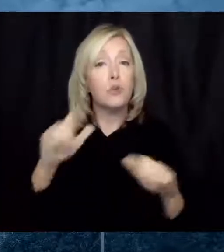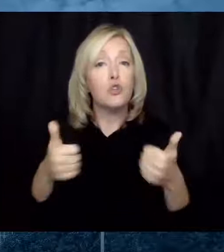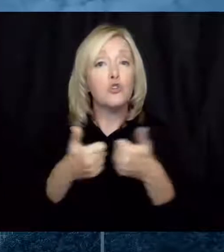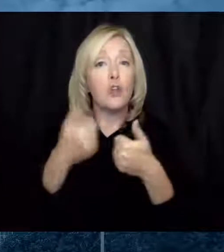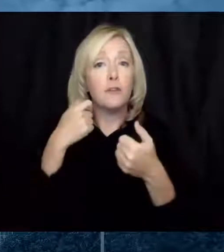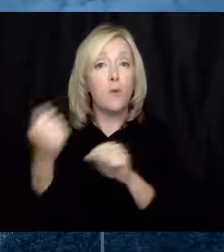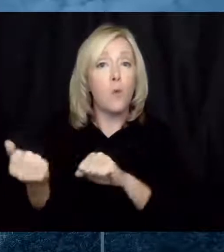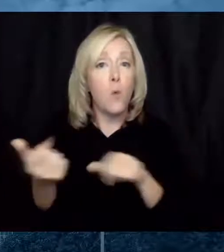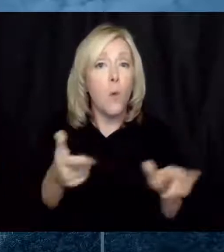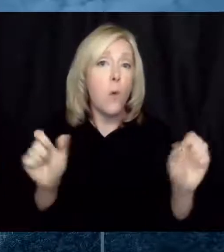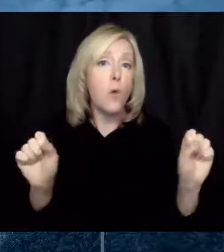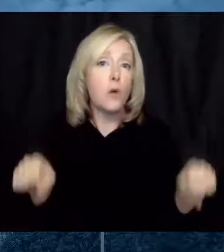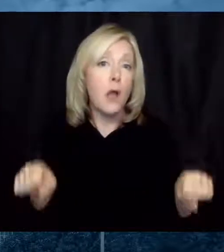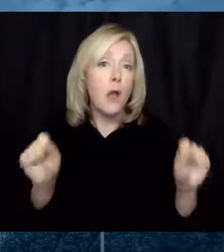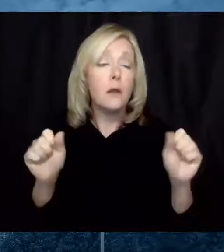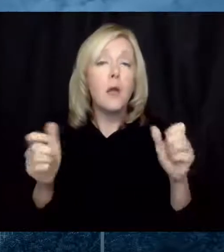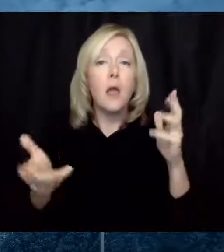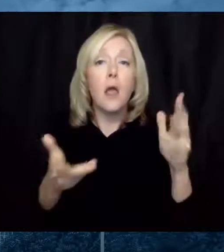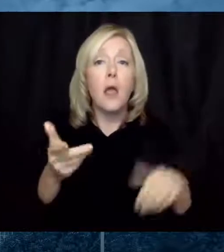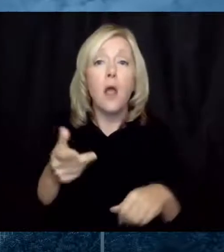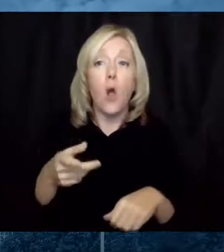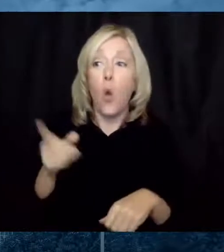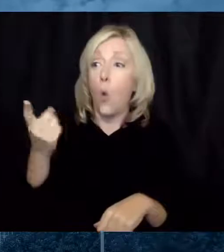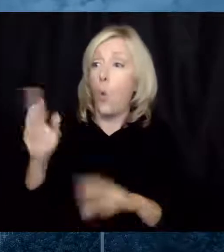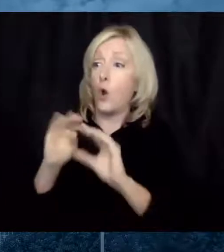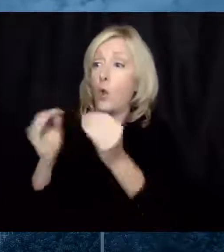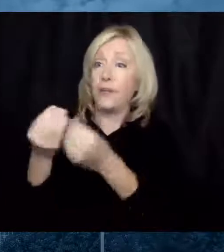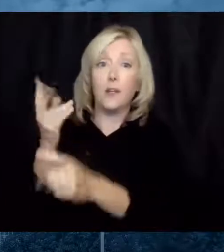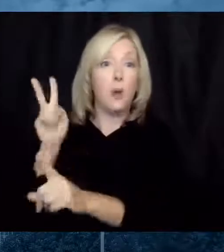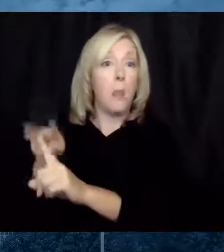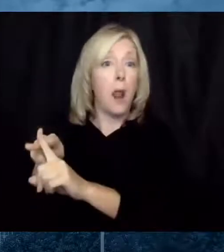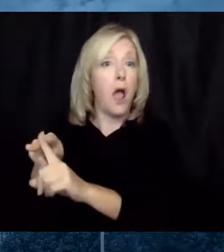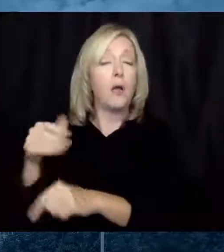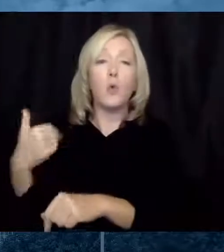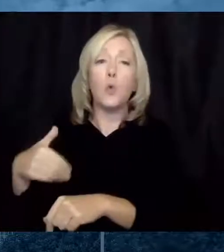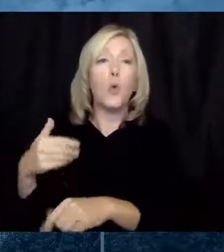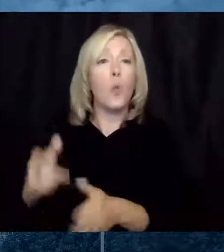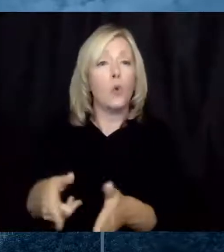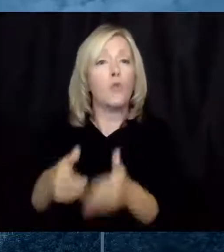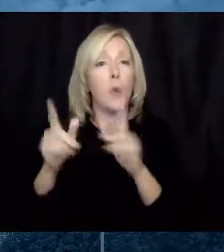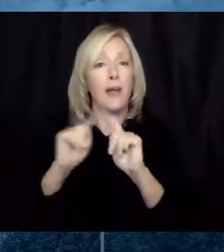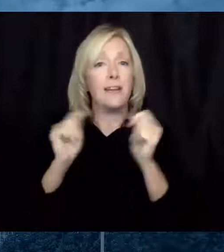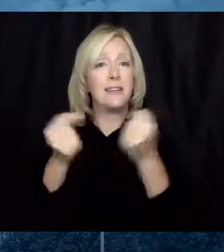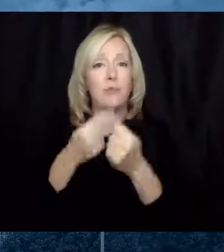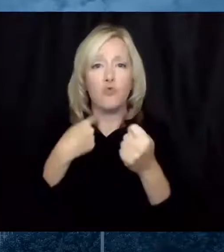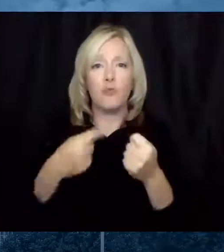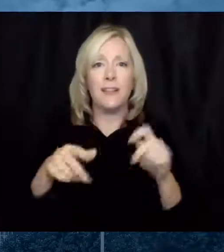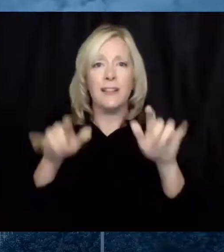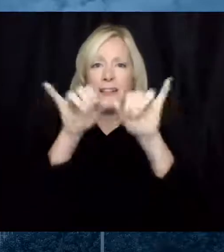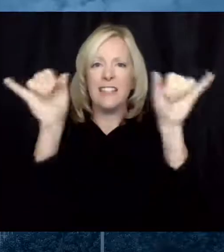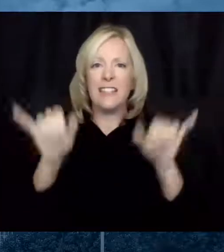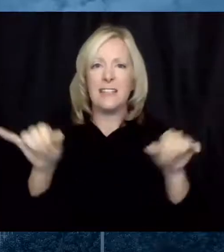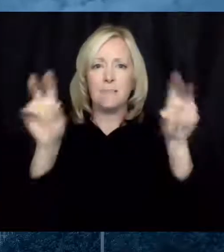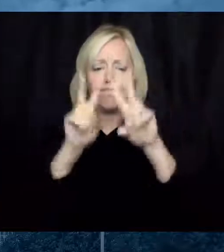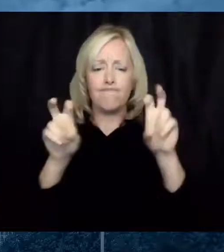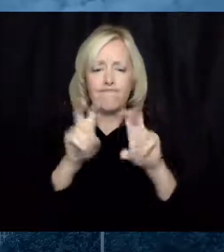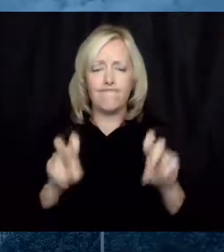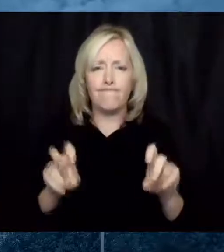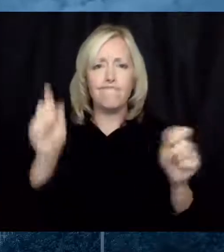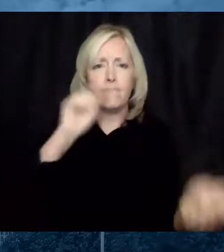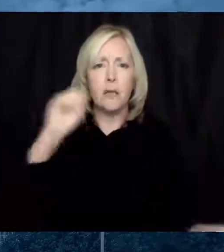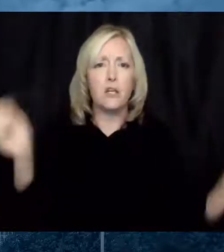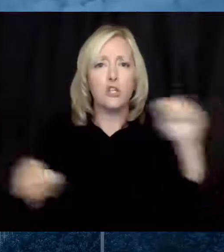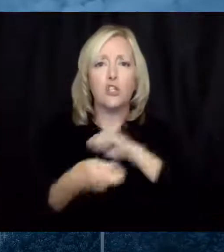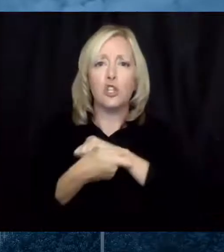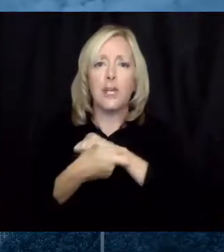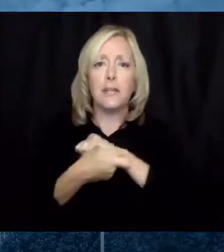just one organization. It's going to take a team for us to look at our system and redesign our system and move forward